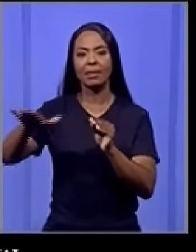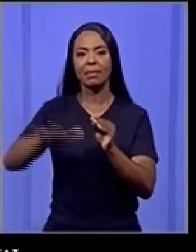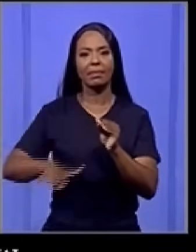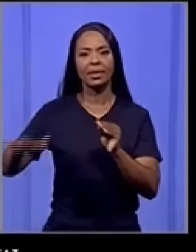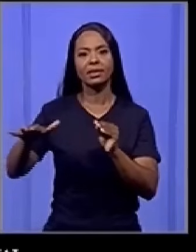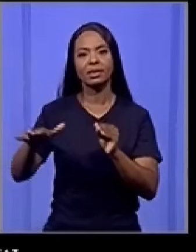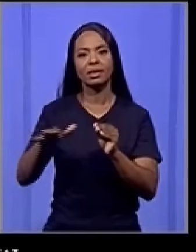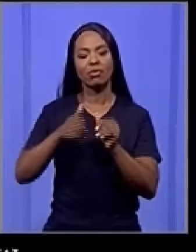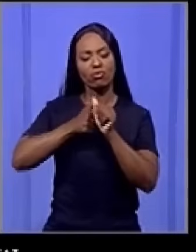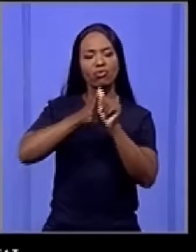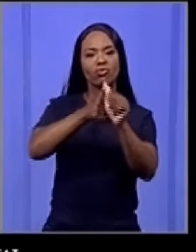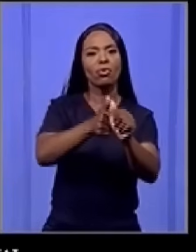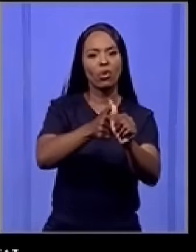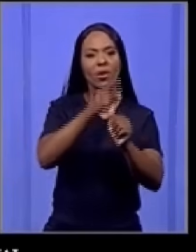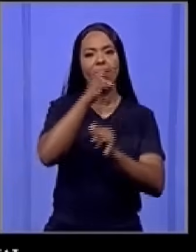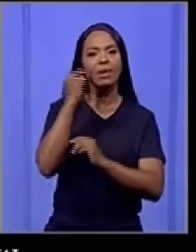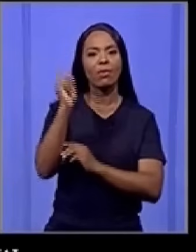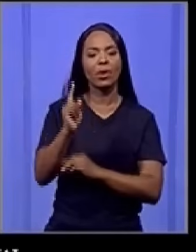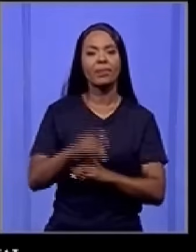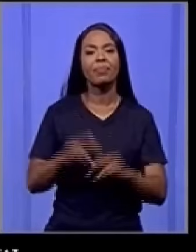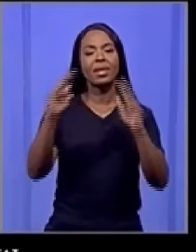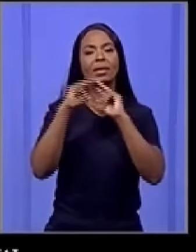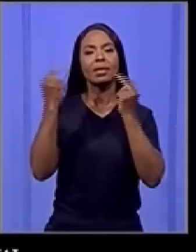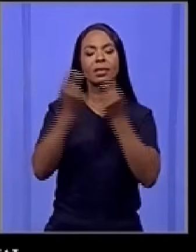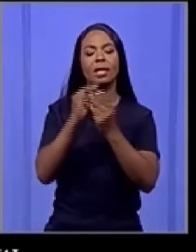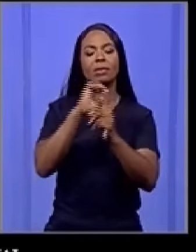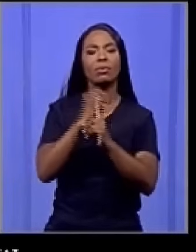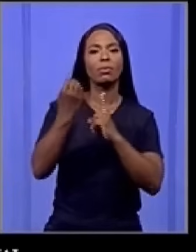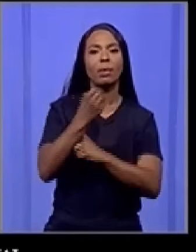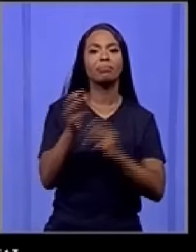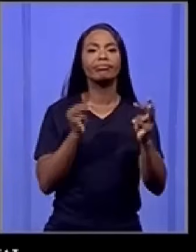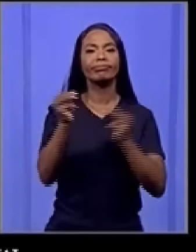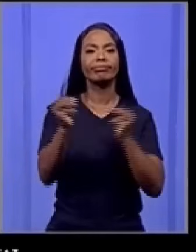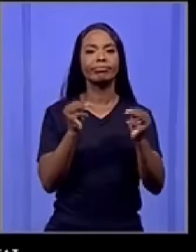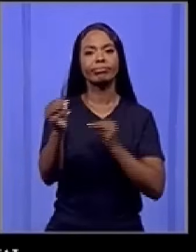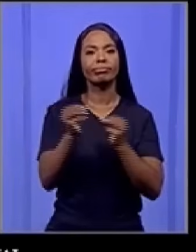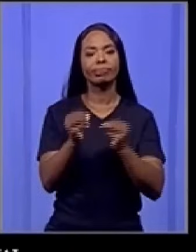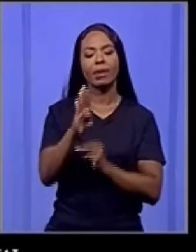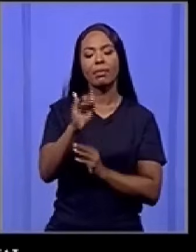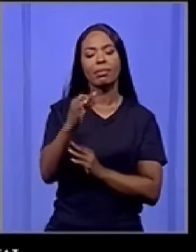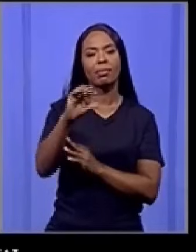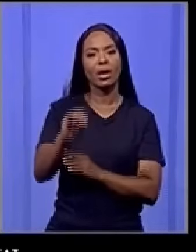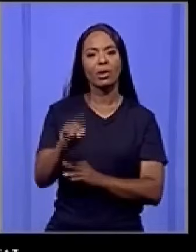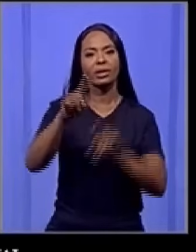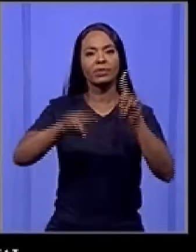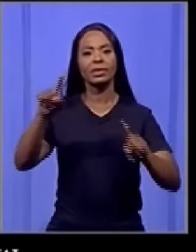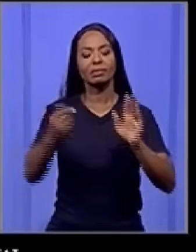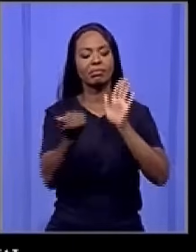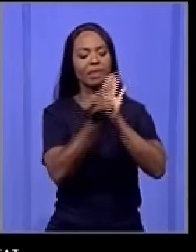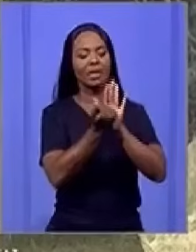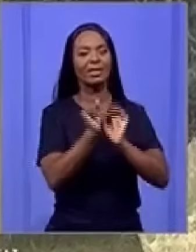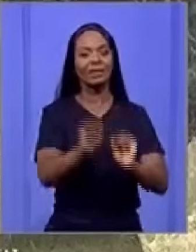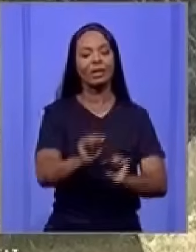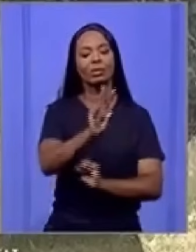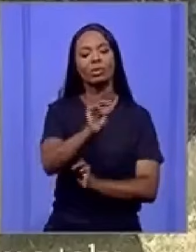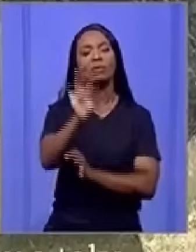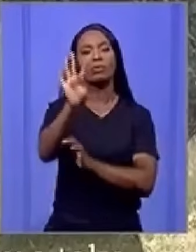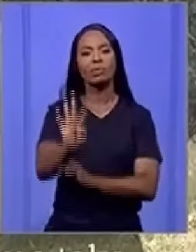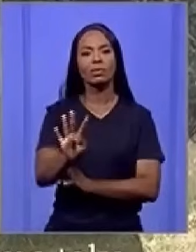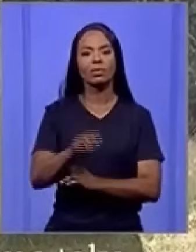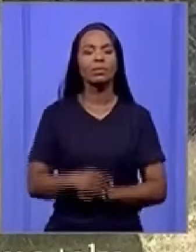ke molao o itsegeng ka the National Environmental Management Biodiversity Act of 2004. Re